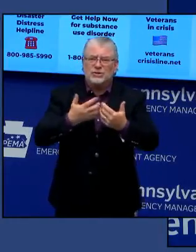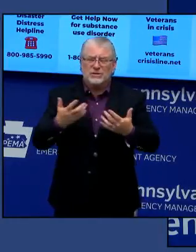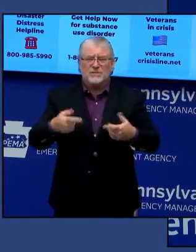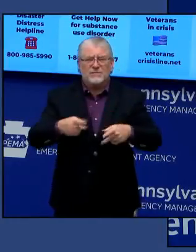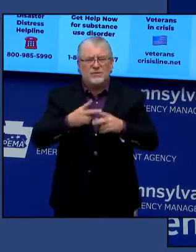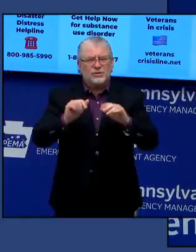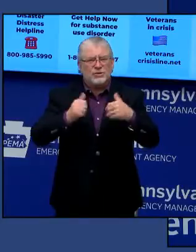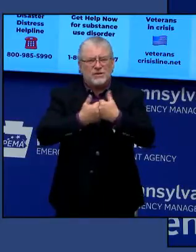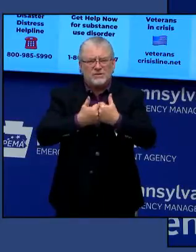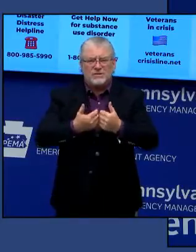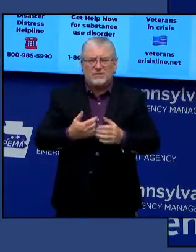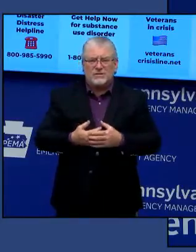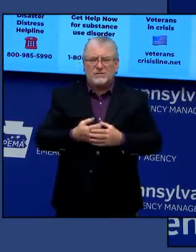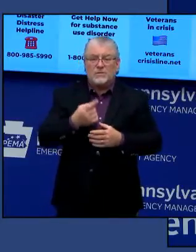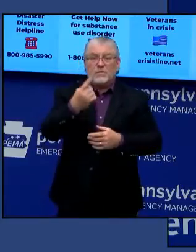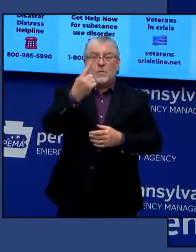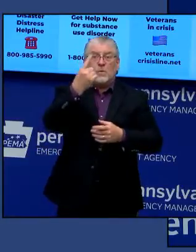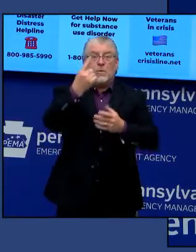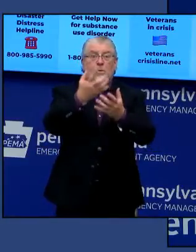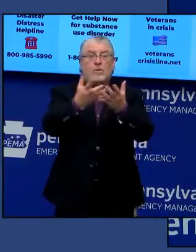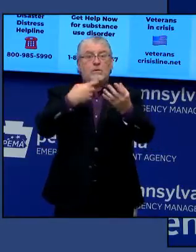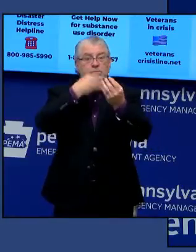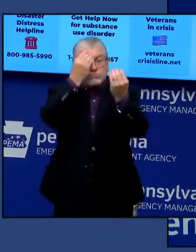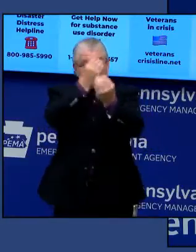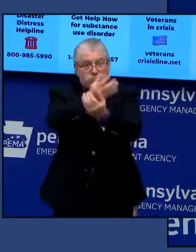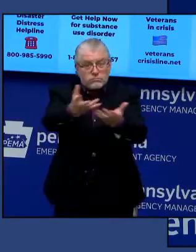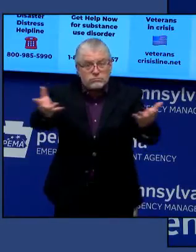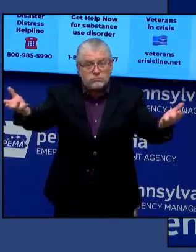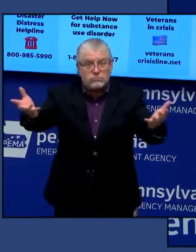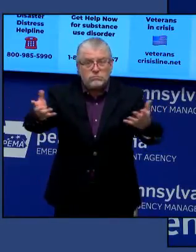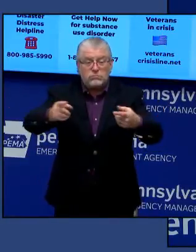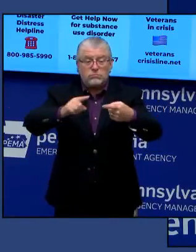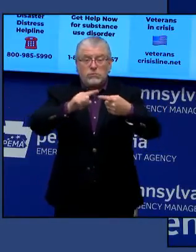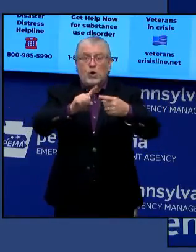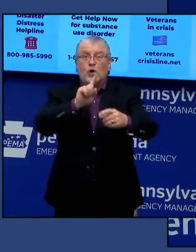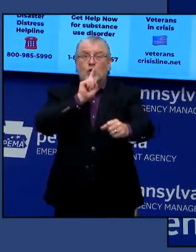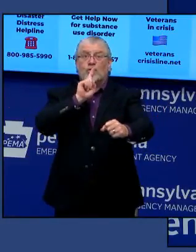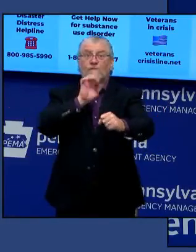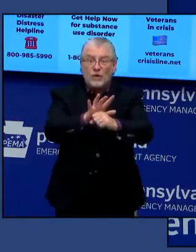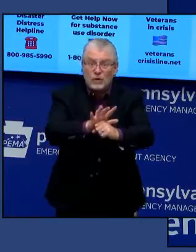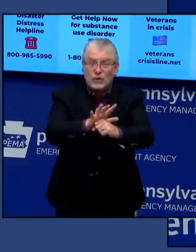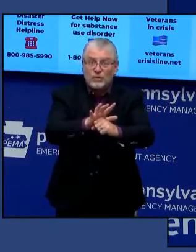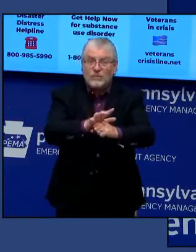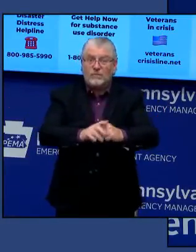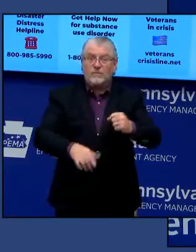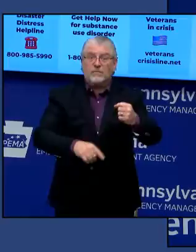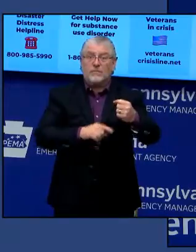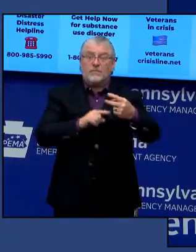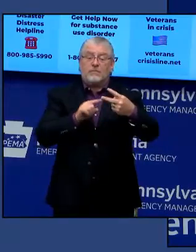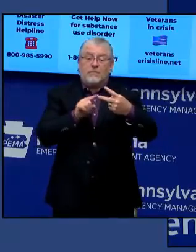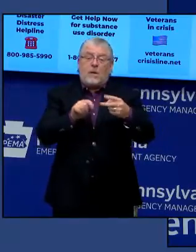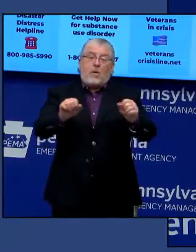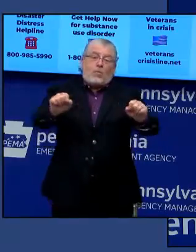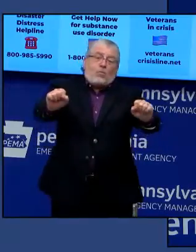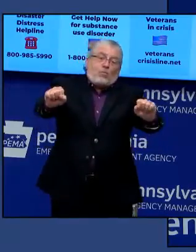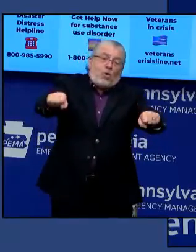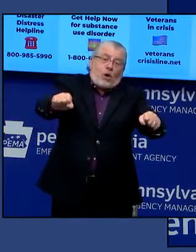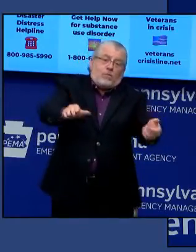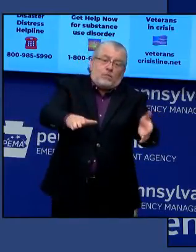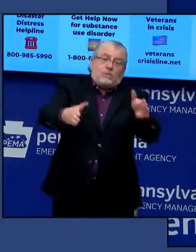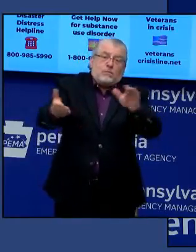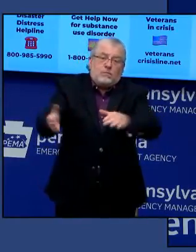did push out was this idea of presumed probable death, and then we had